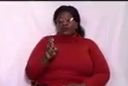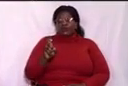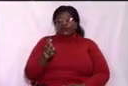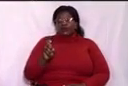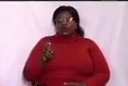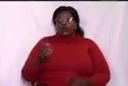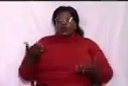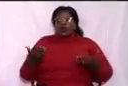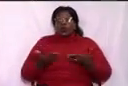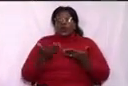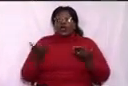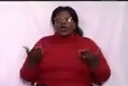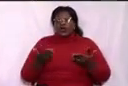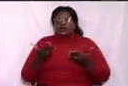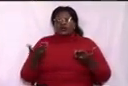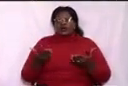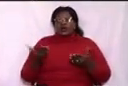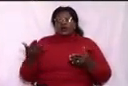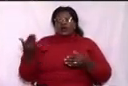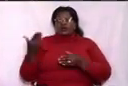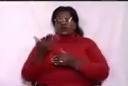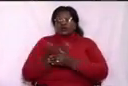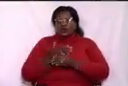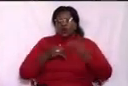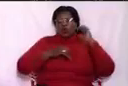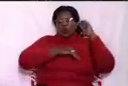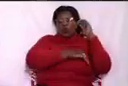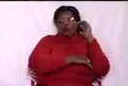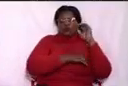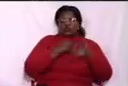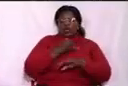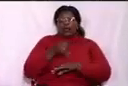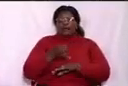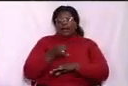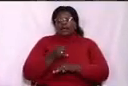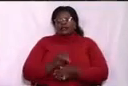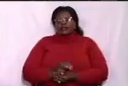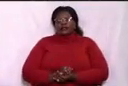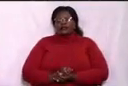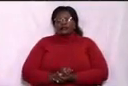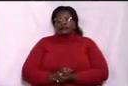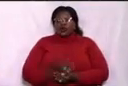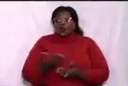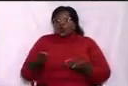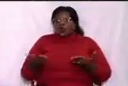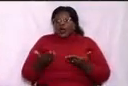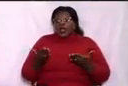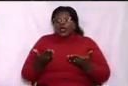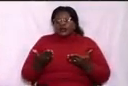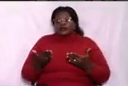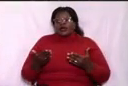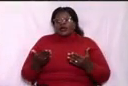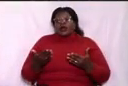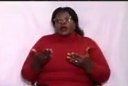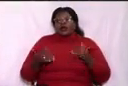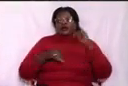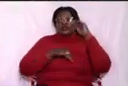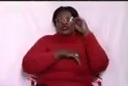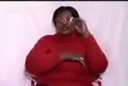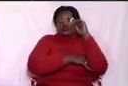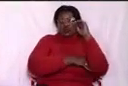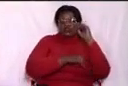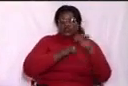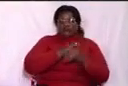where is our new office located? The question is, where is Startup Namibia's new